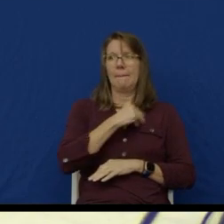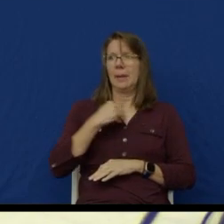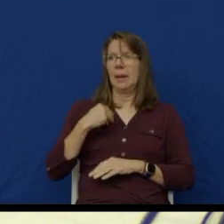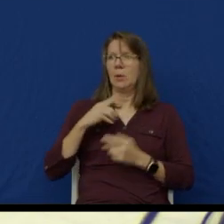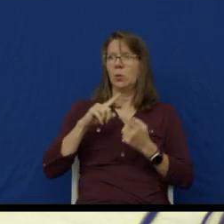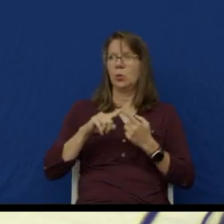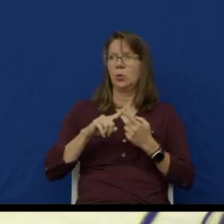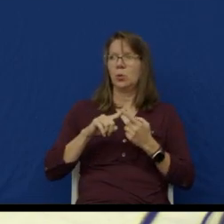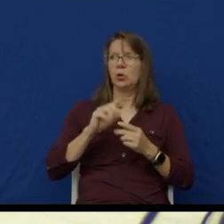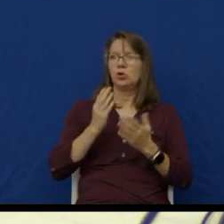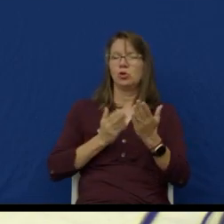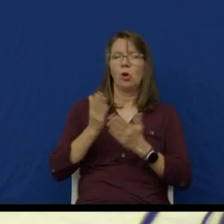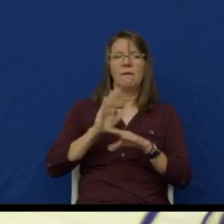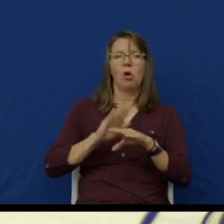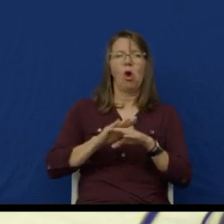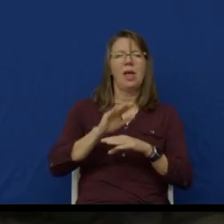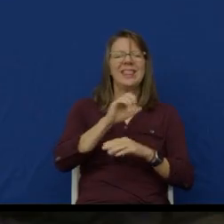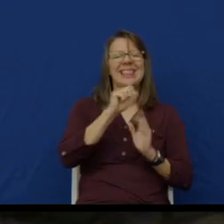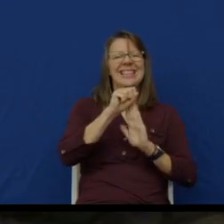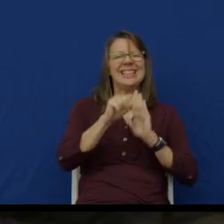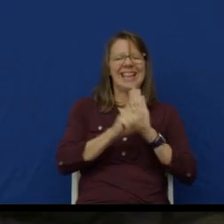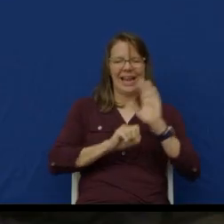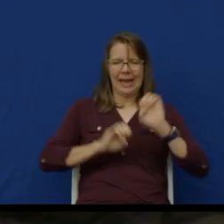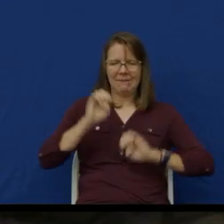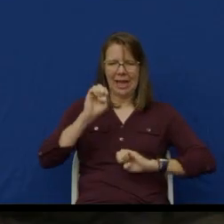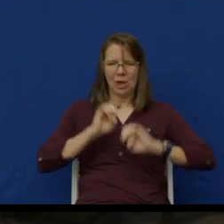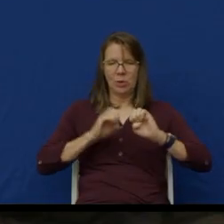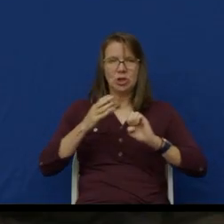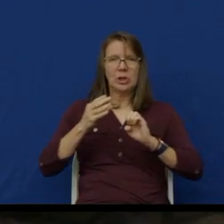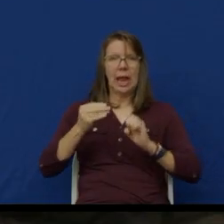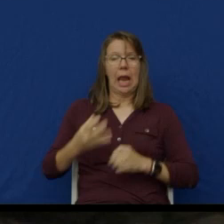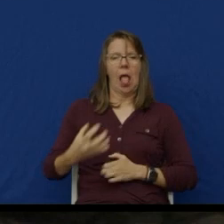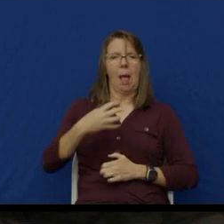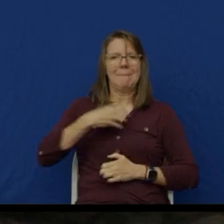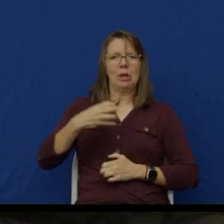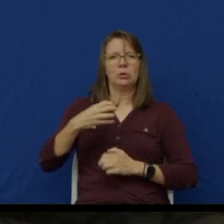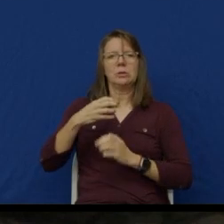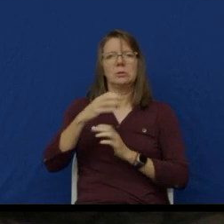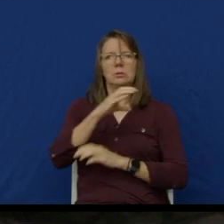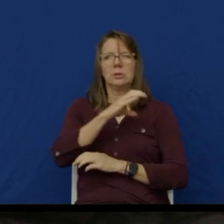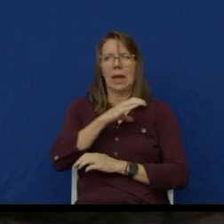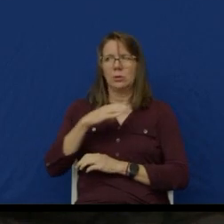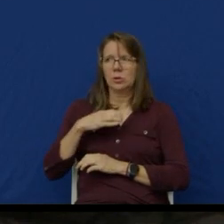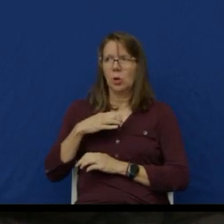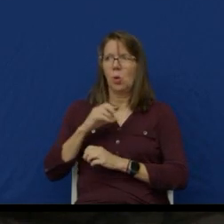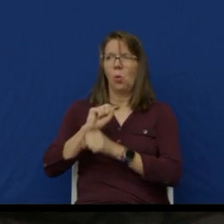Appeals Panel, working very closely with General Counsel Todd Allen